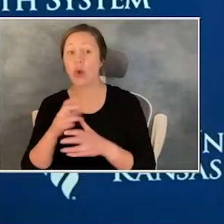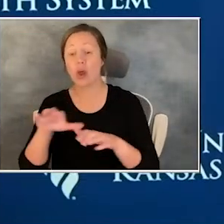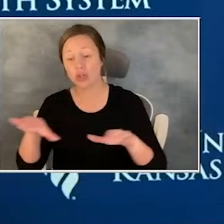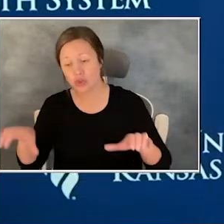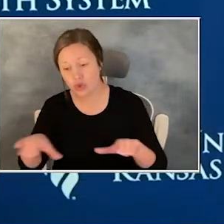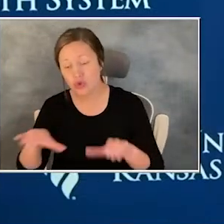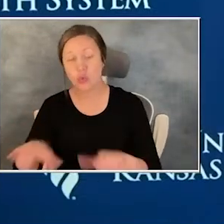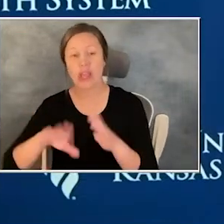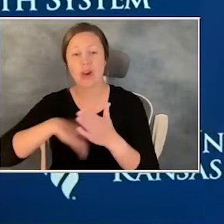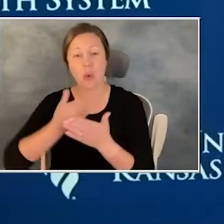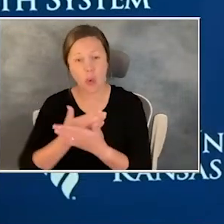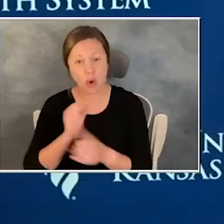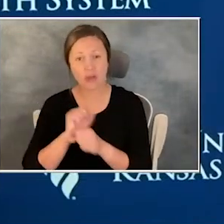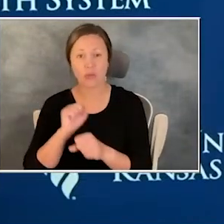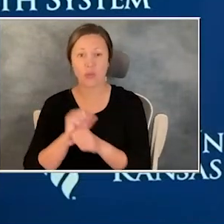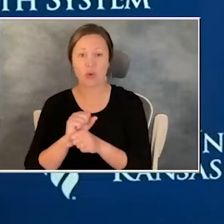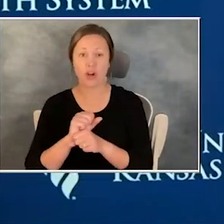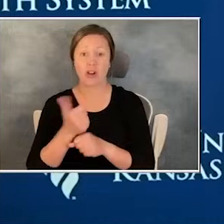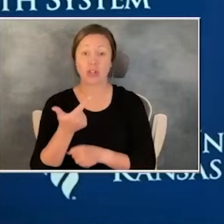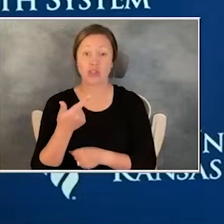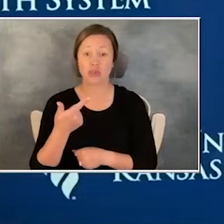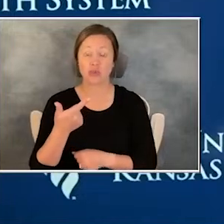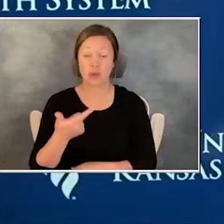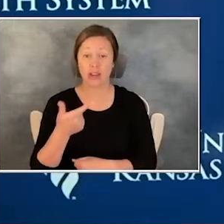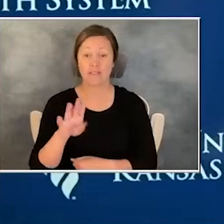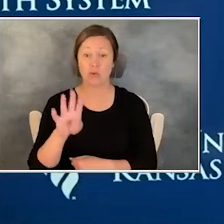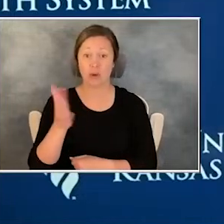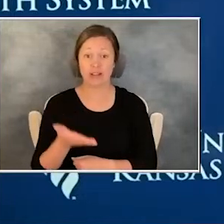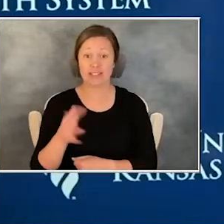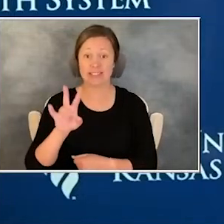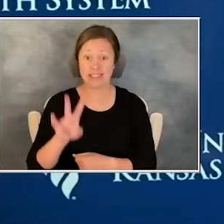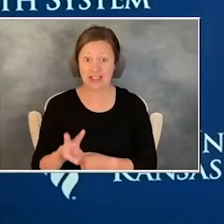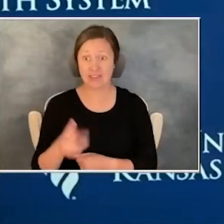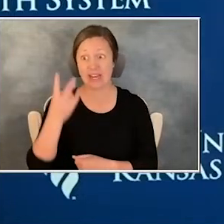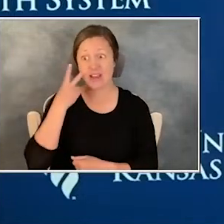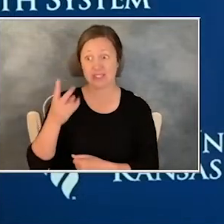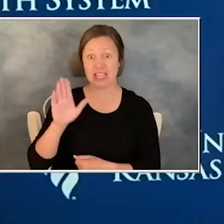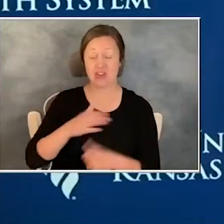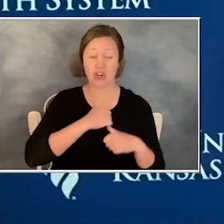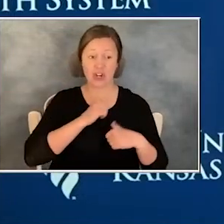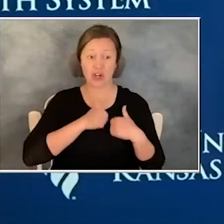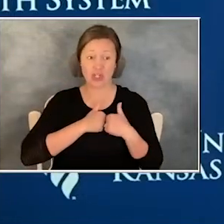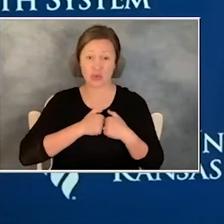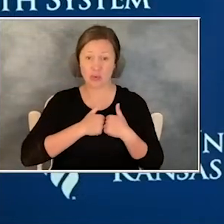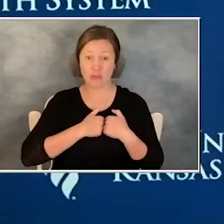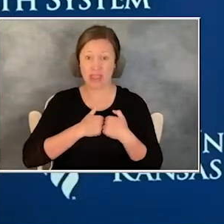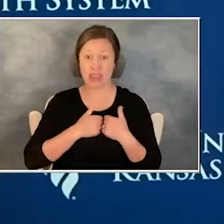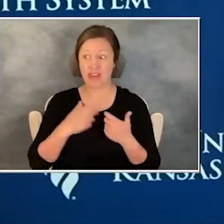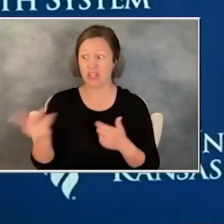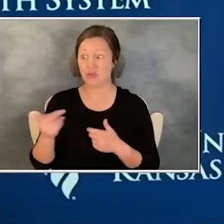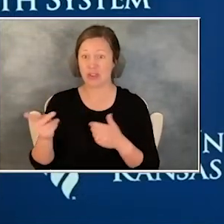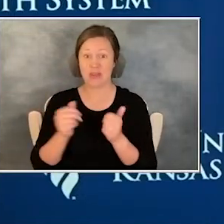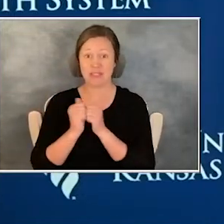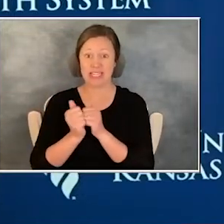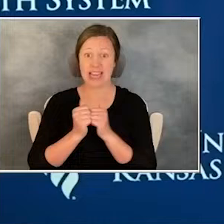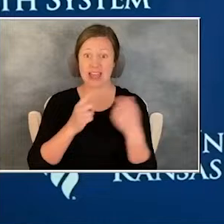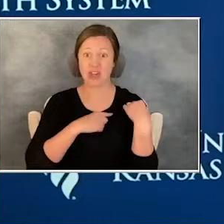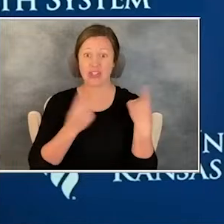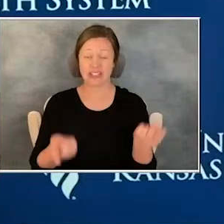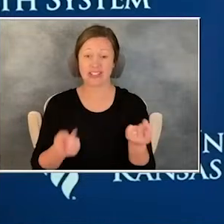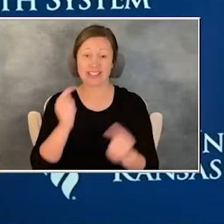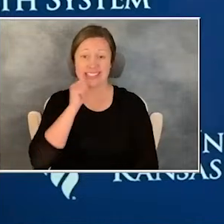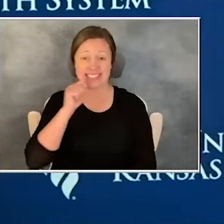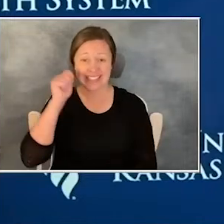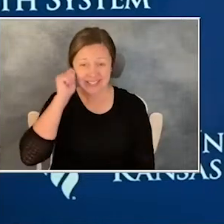work 24/7 of watching her soulmate. I mean, they've been together since she was 16 and he was 19. And